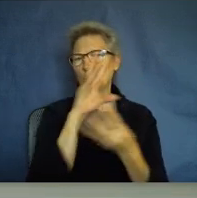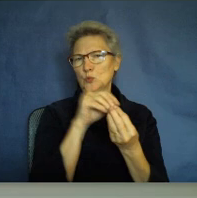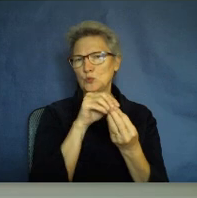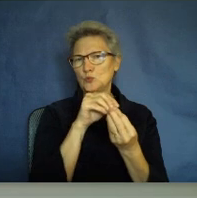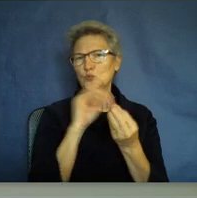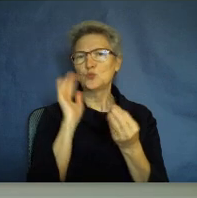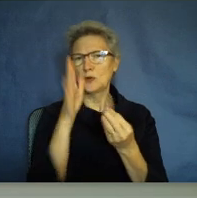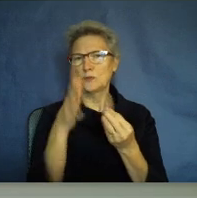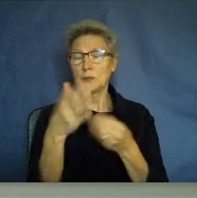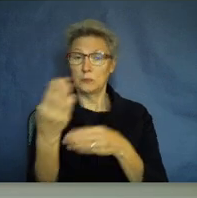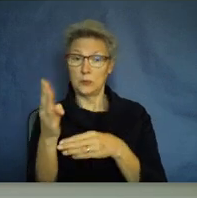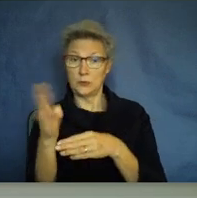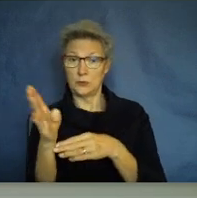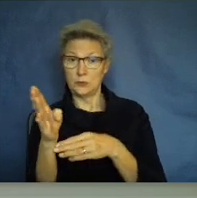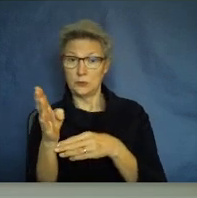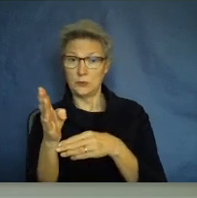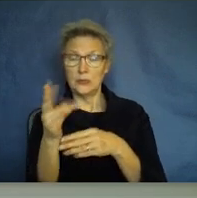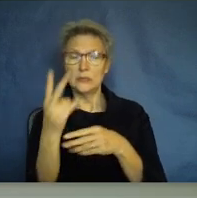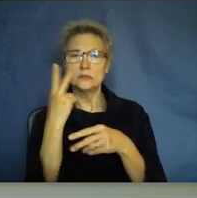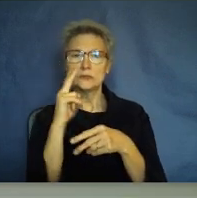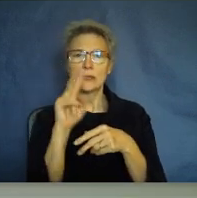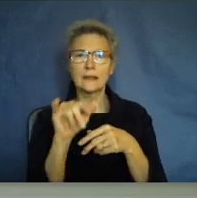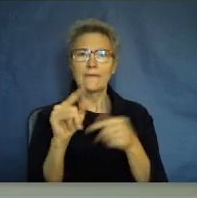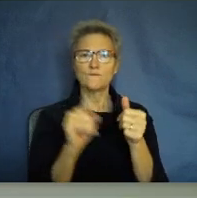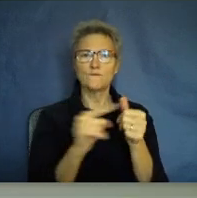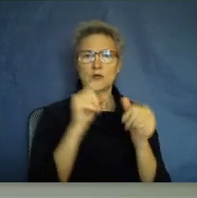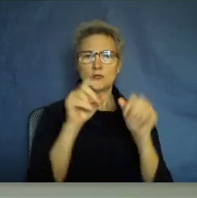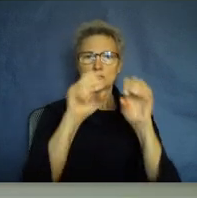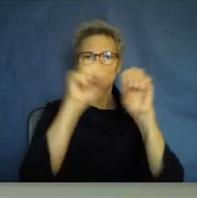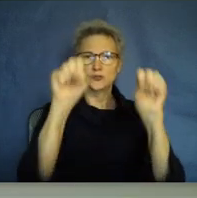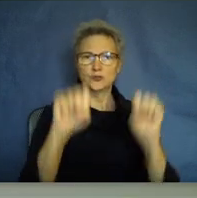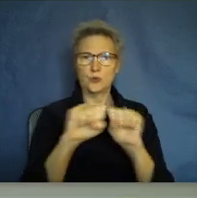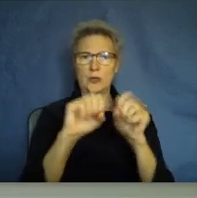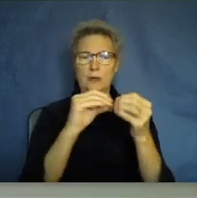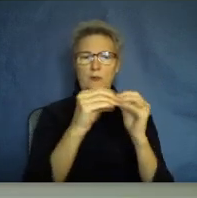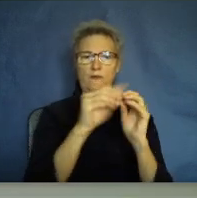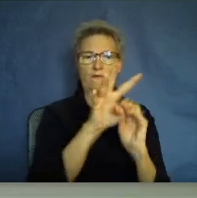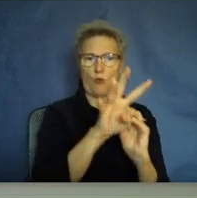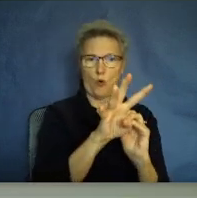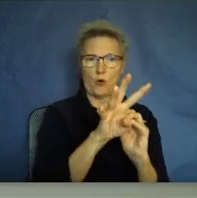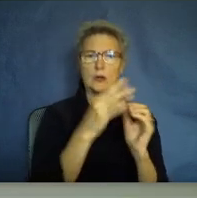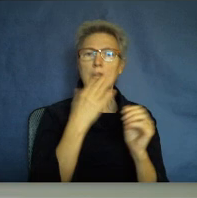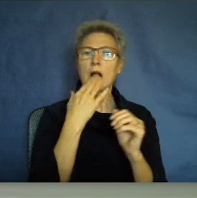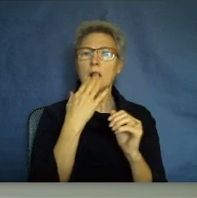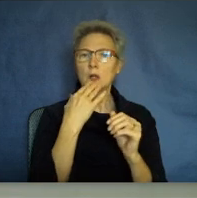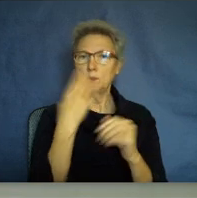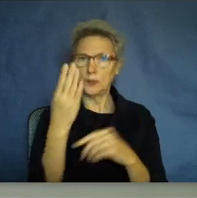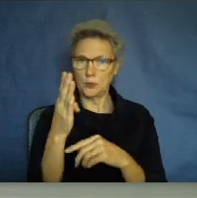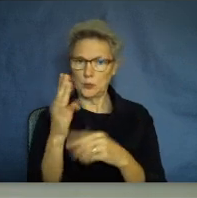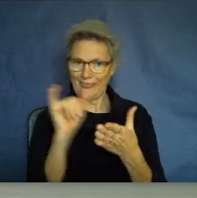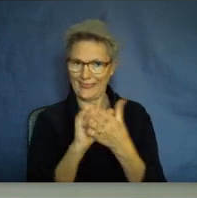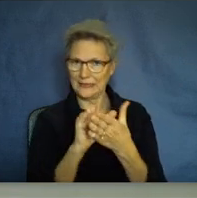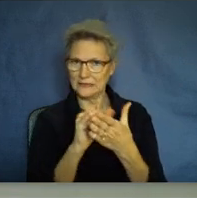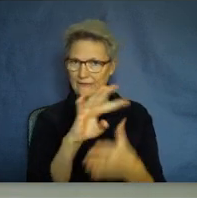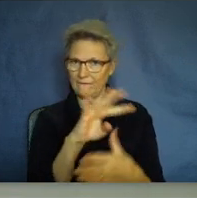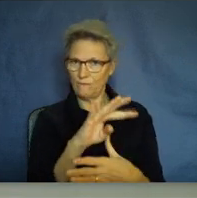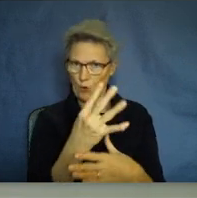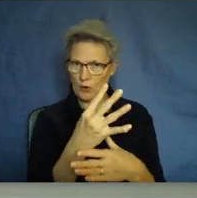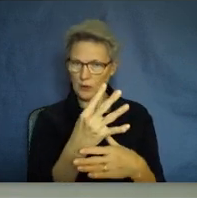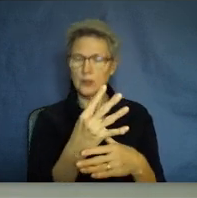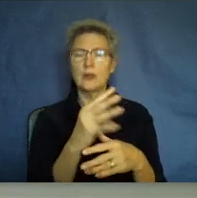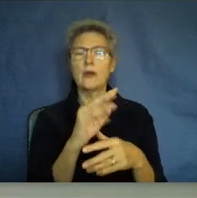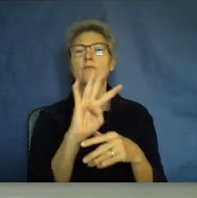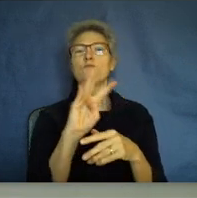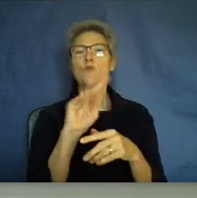blue. So let's look at this first square that's shaded. The number 4 is shaded because that's the fourth square, and now I'm going to